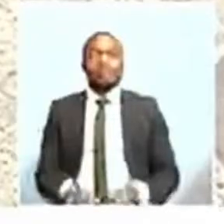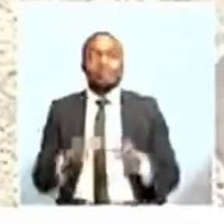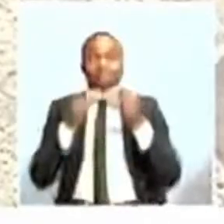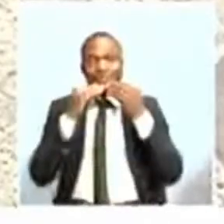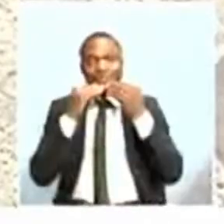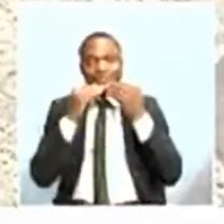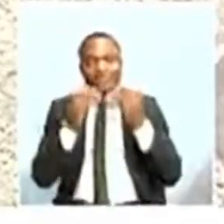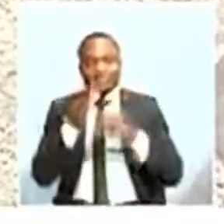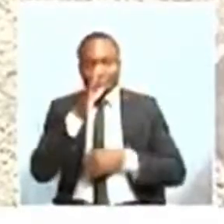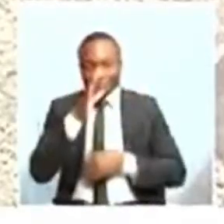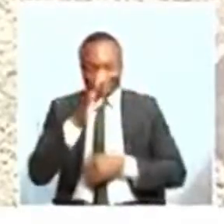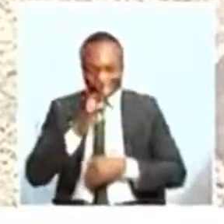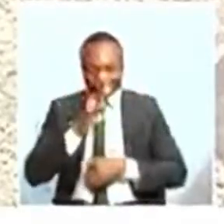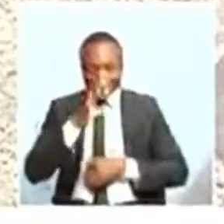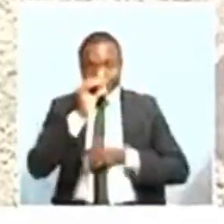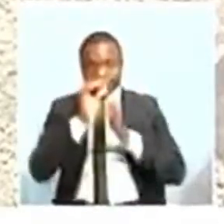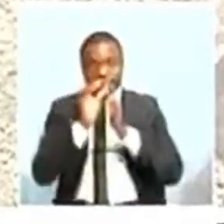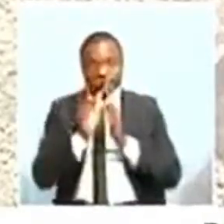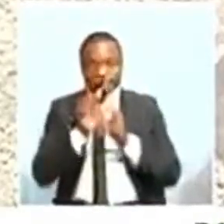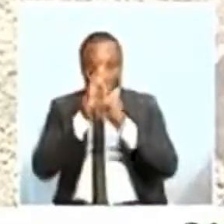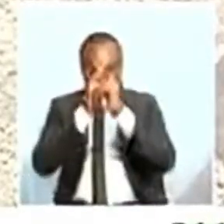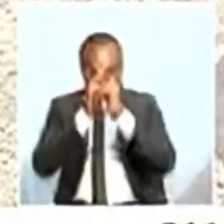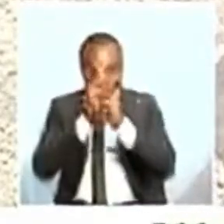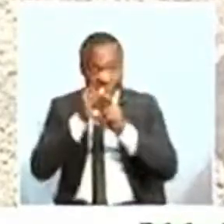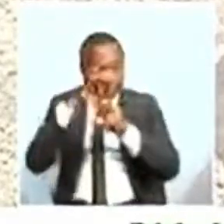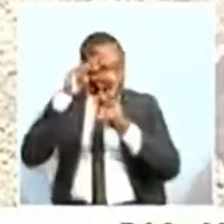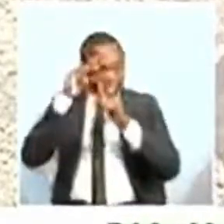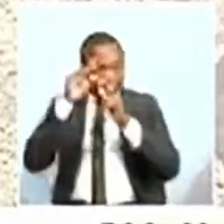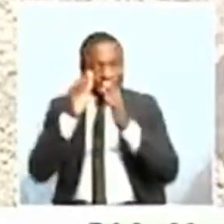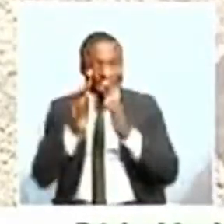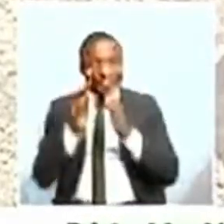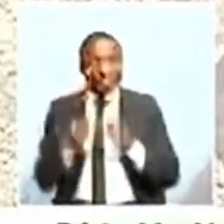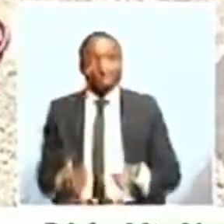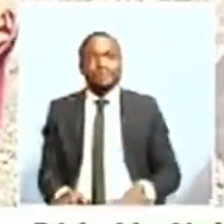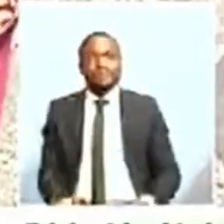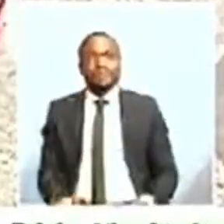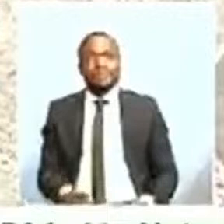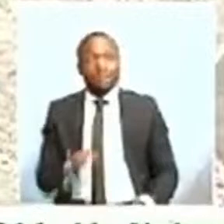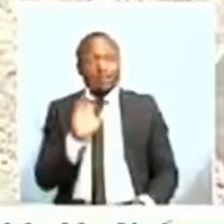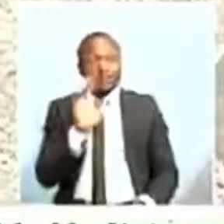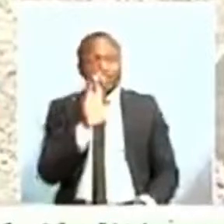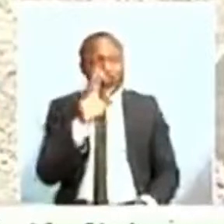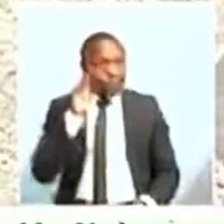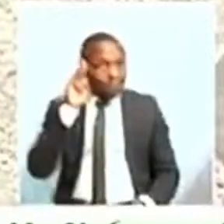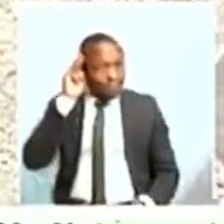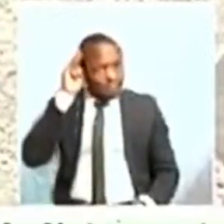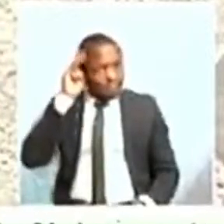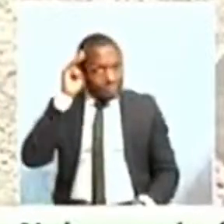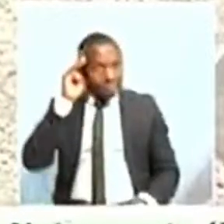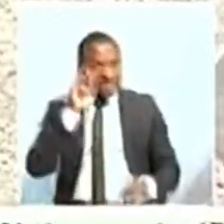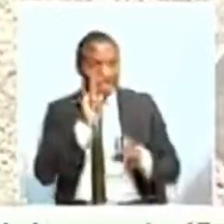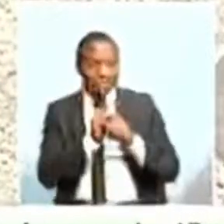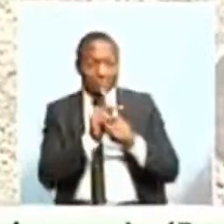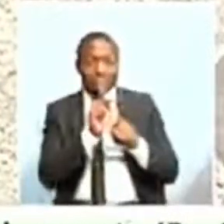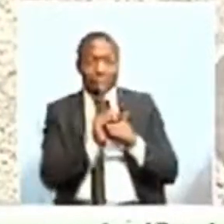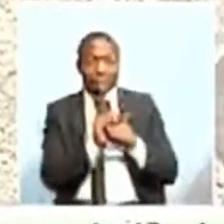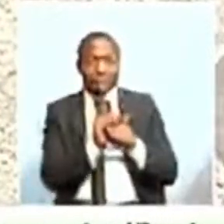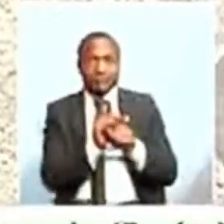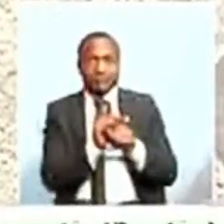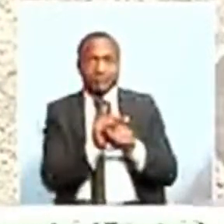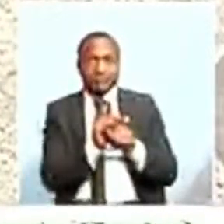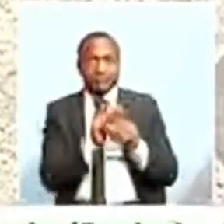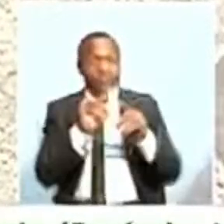Thank you, Madam Speaker. Honorable Minister, has your ministry reserved